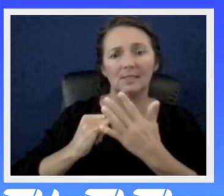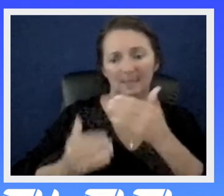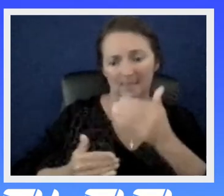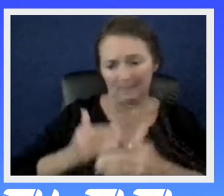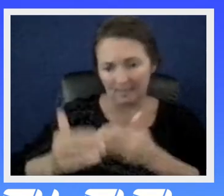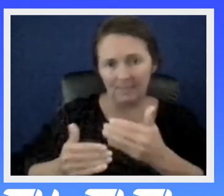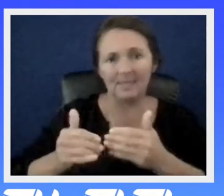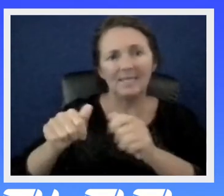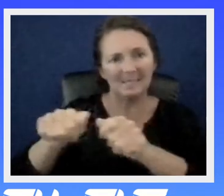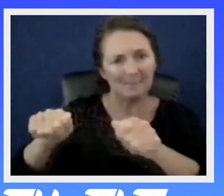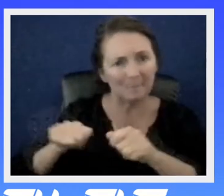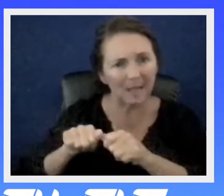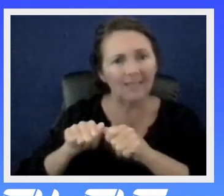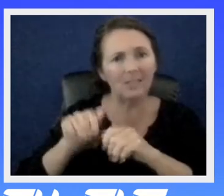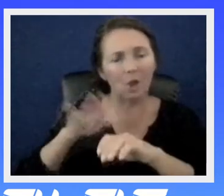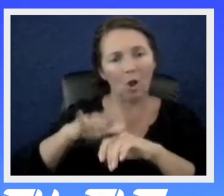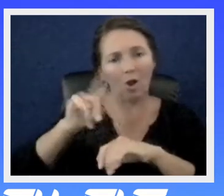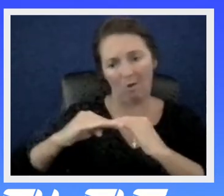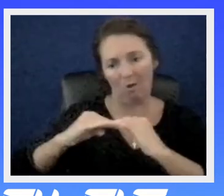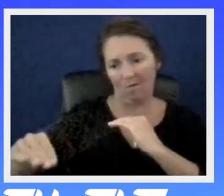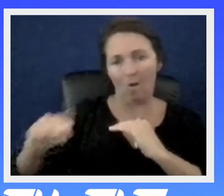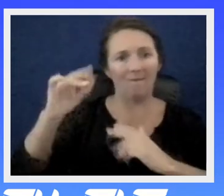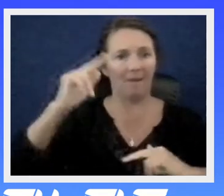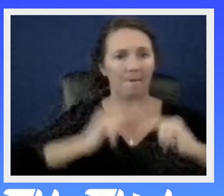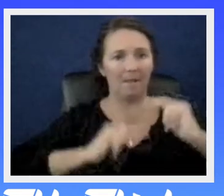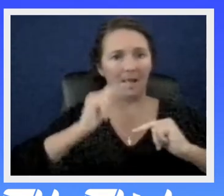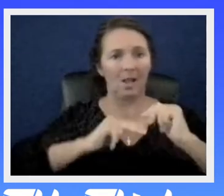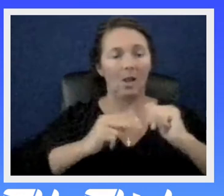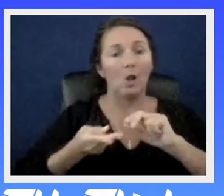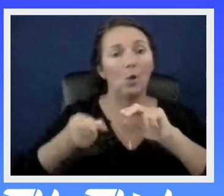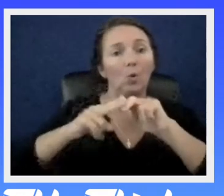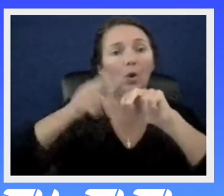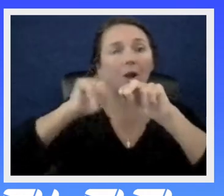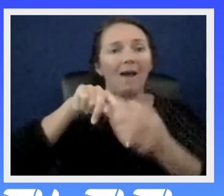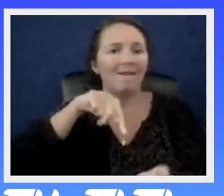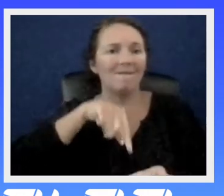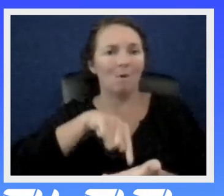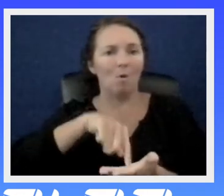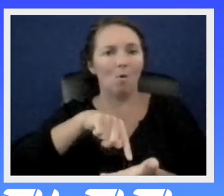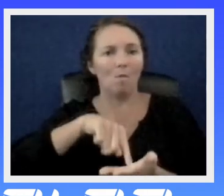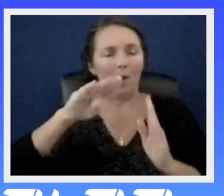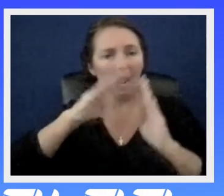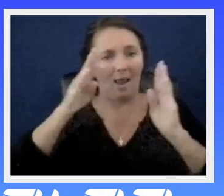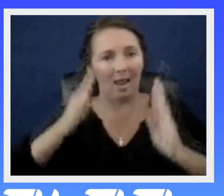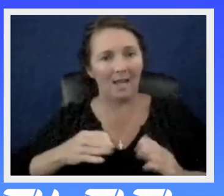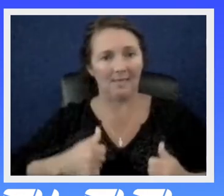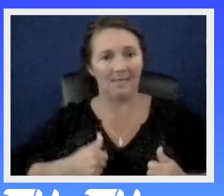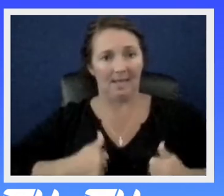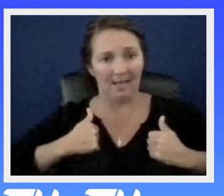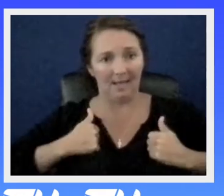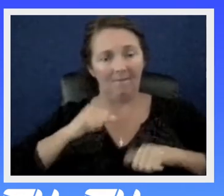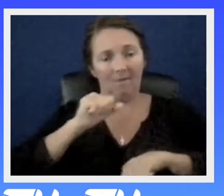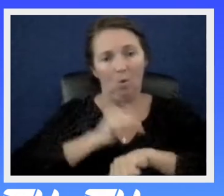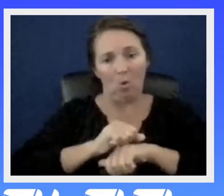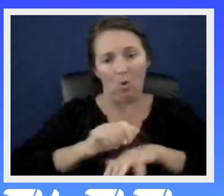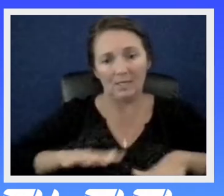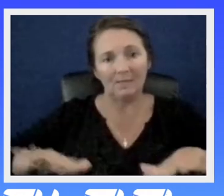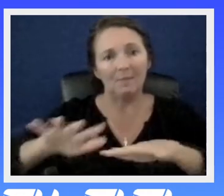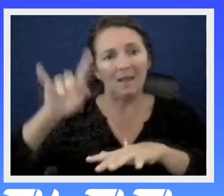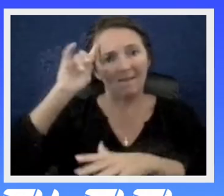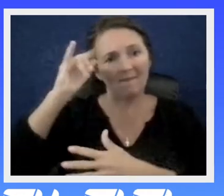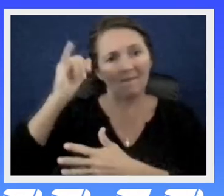arts space on the first floor of buildings and increase affordable housing, living workspace for artists